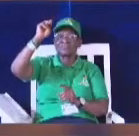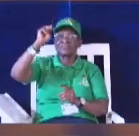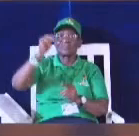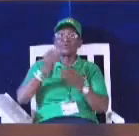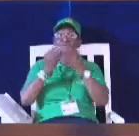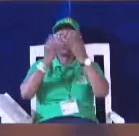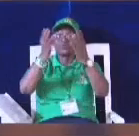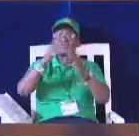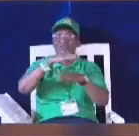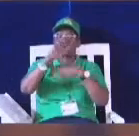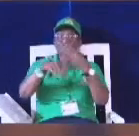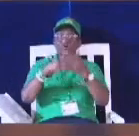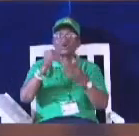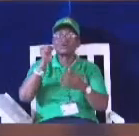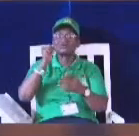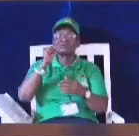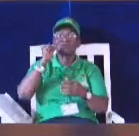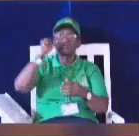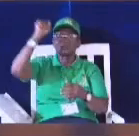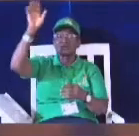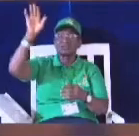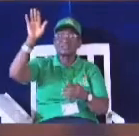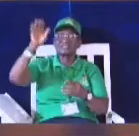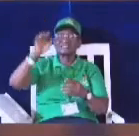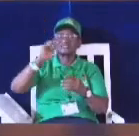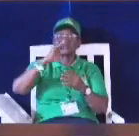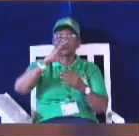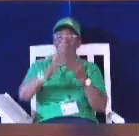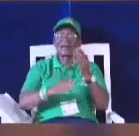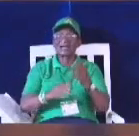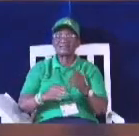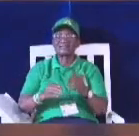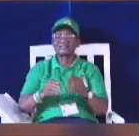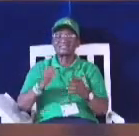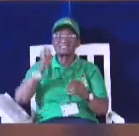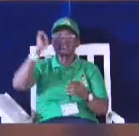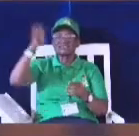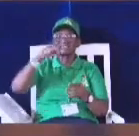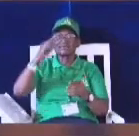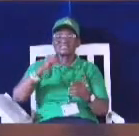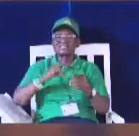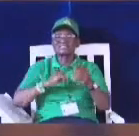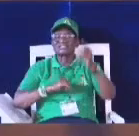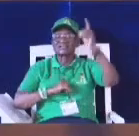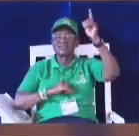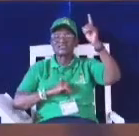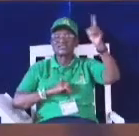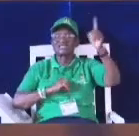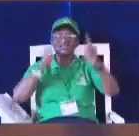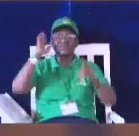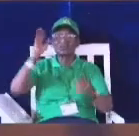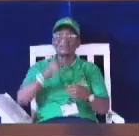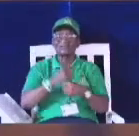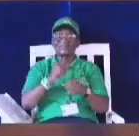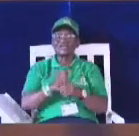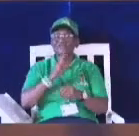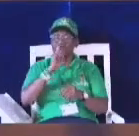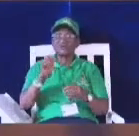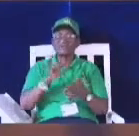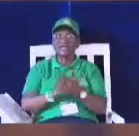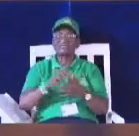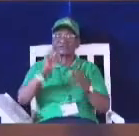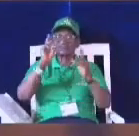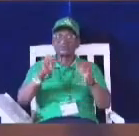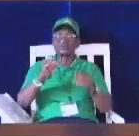obey all His commandments, He said He will make sure that no sickness will come near you at all.